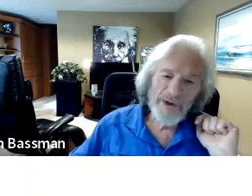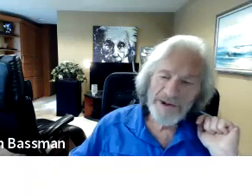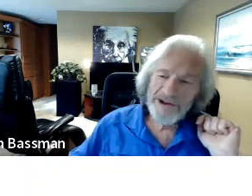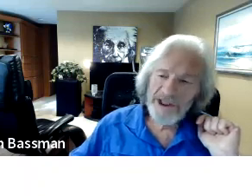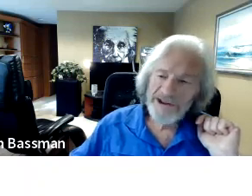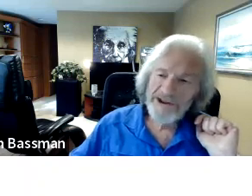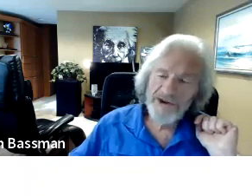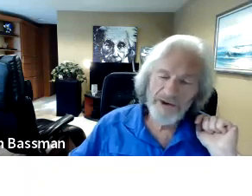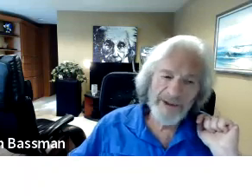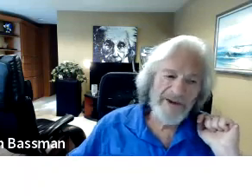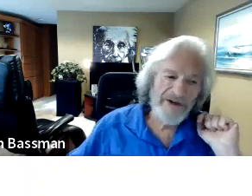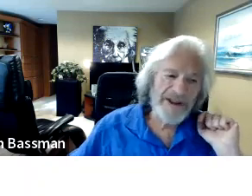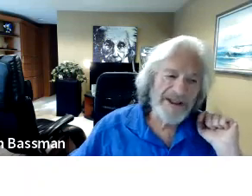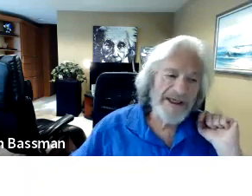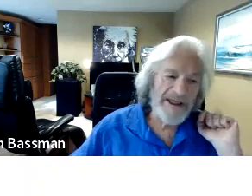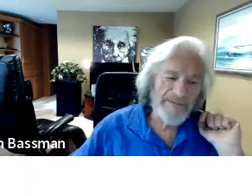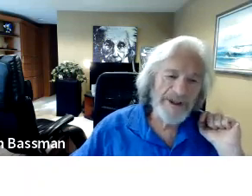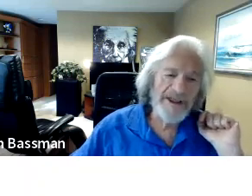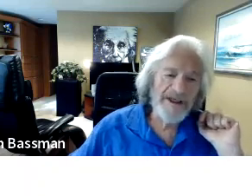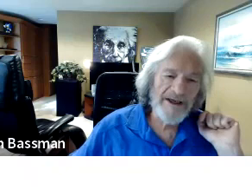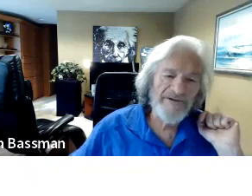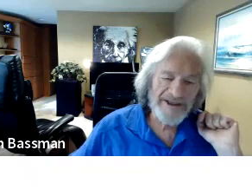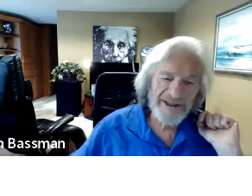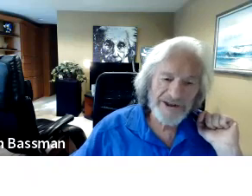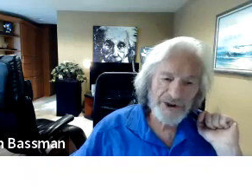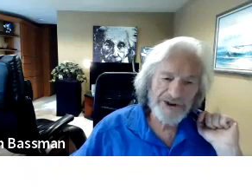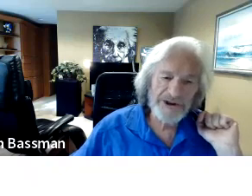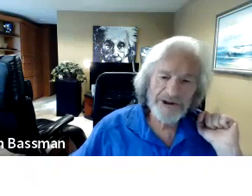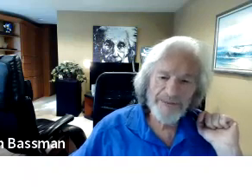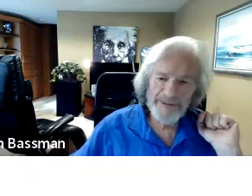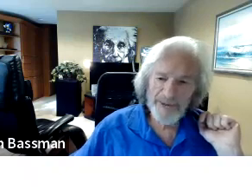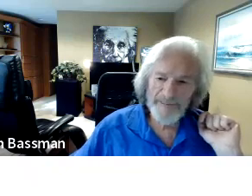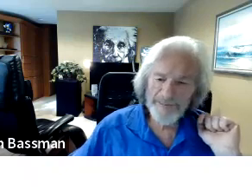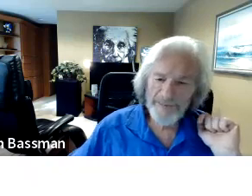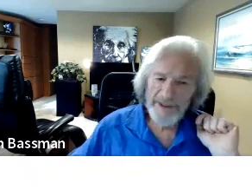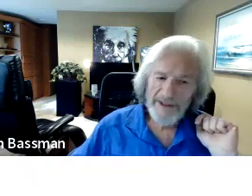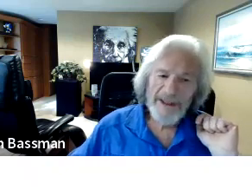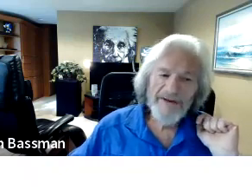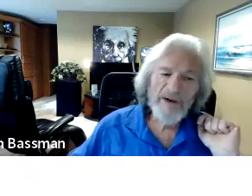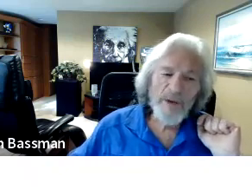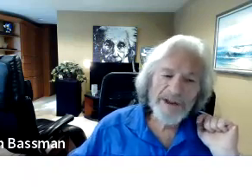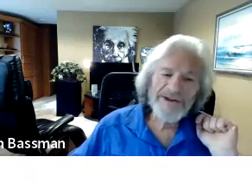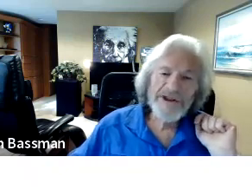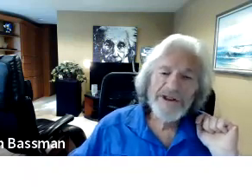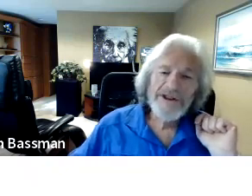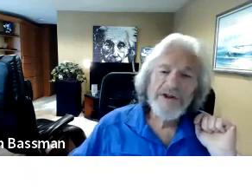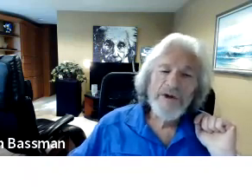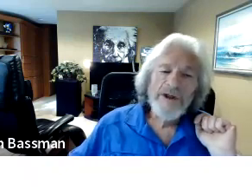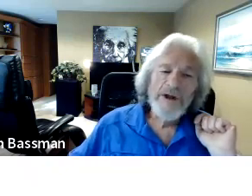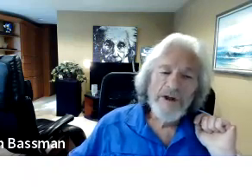However, what we decided to do, and I think it can be advantageous to people, and that